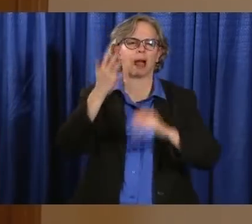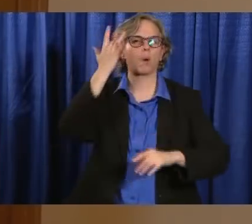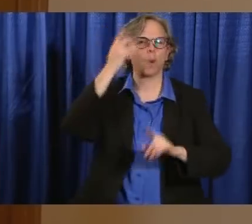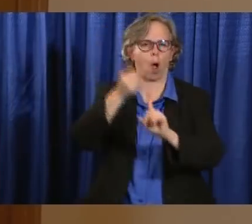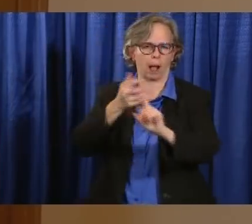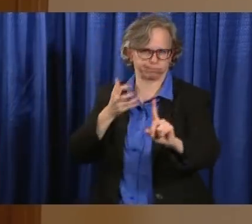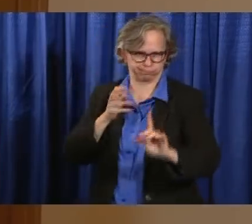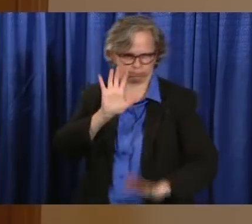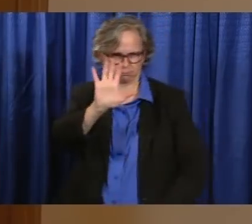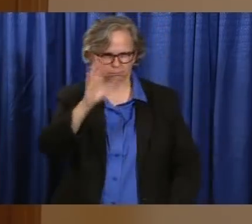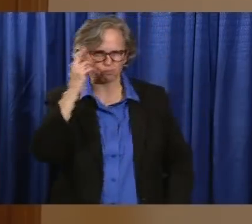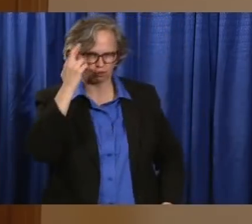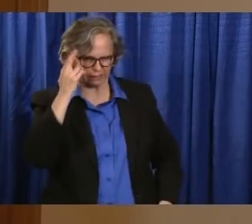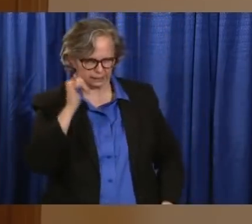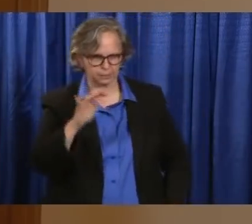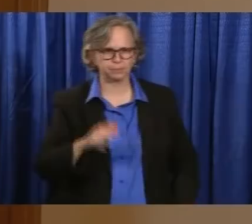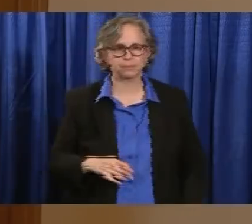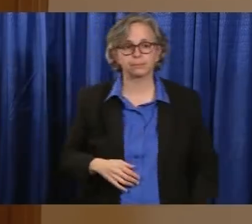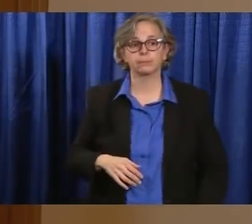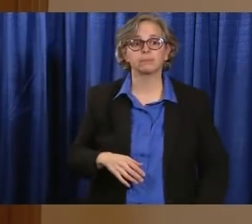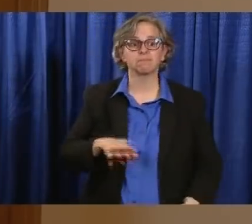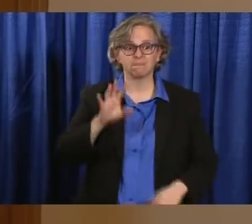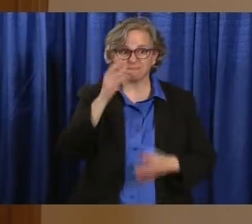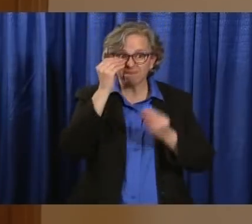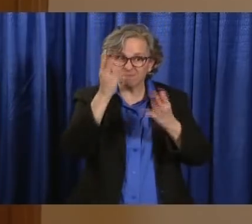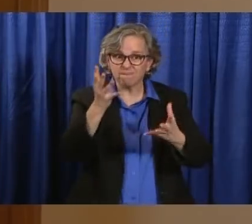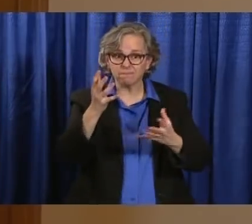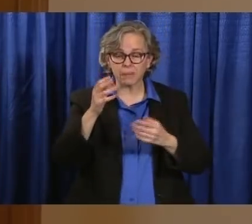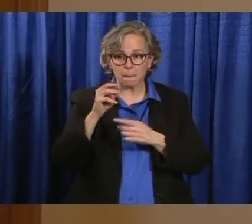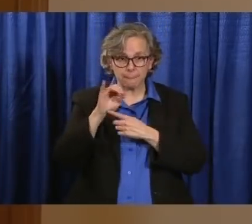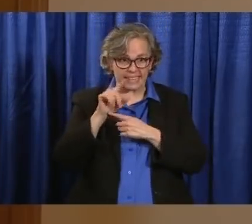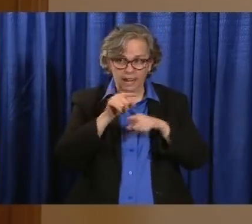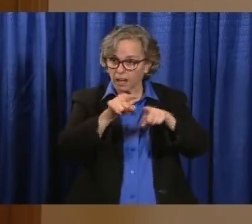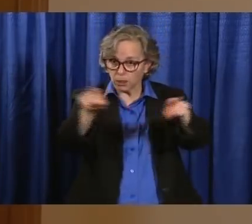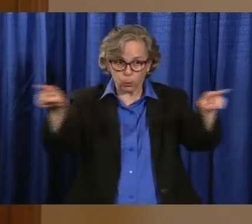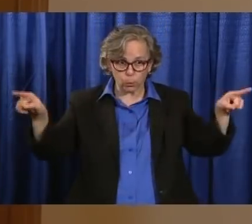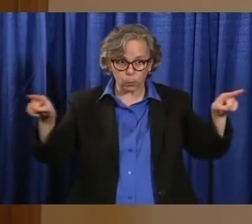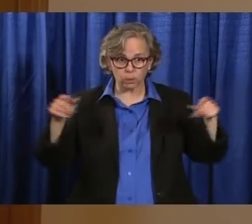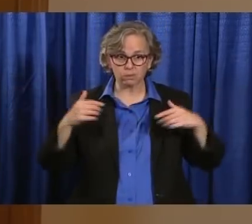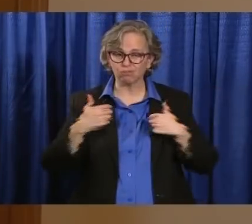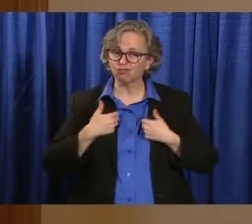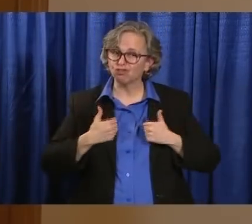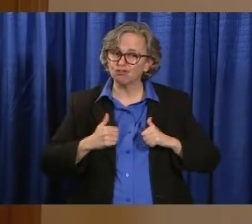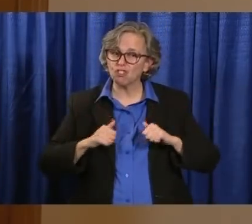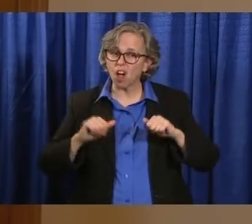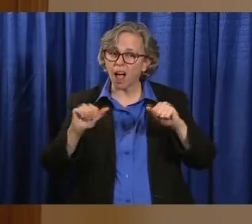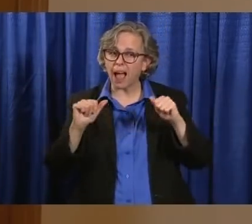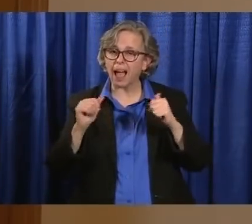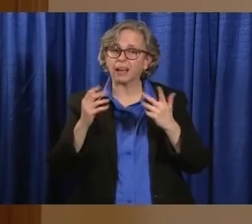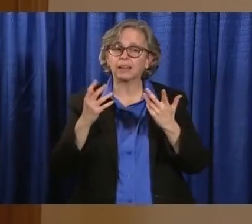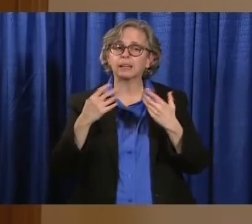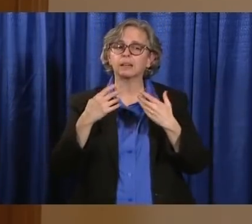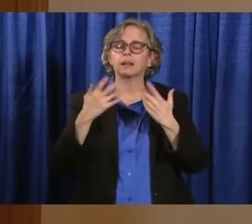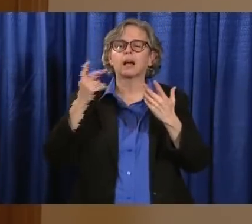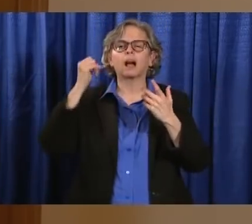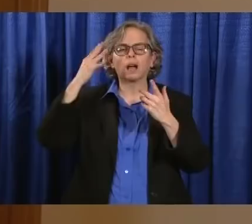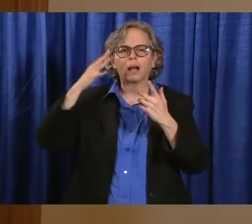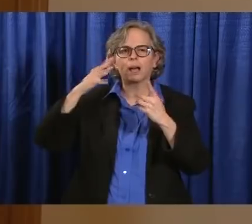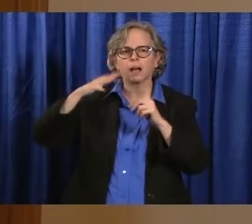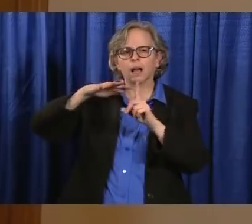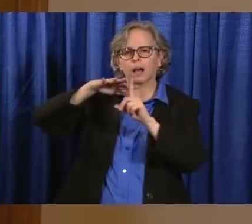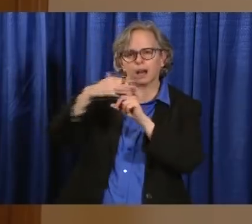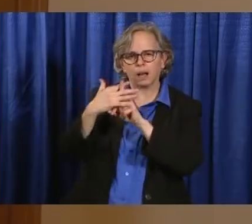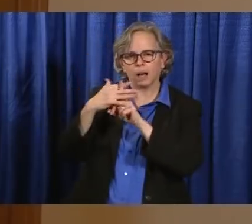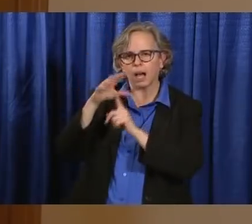in the media. We've been doing a really good job of trying to put context around some of these numbers. And so I ask for your help